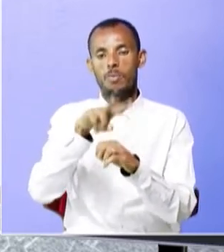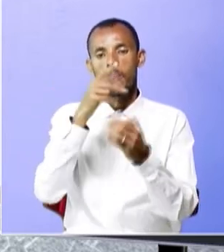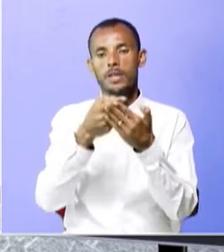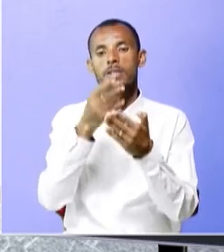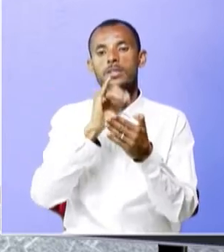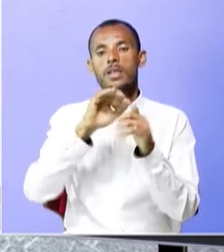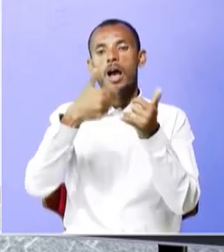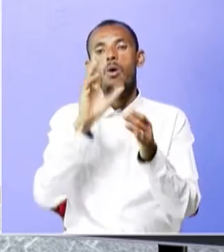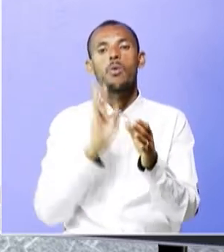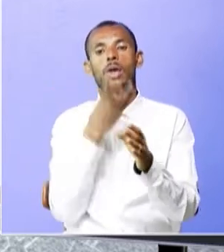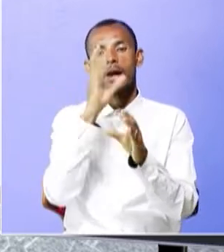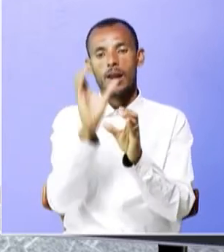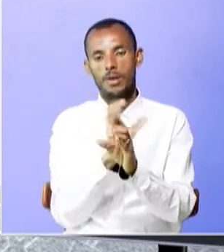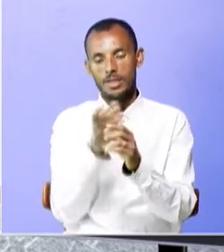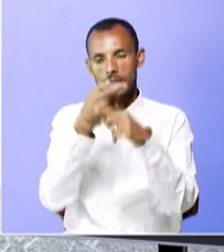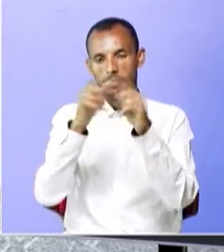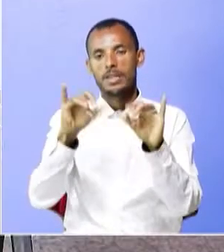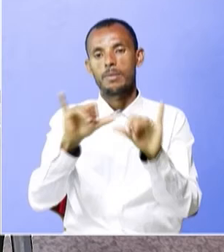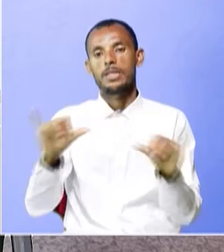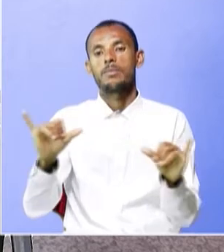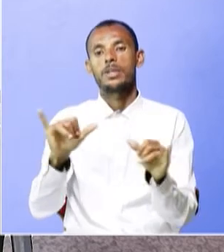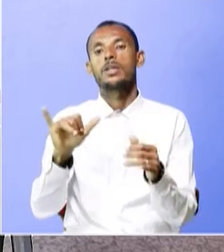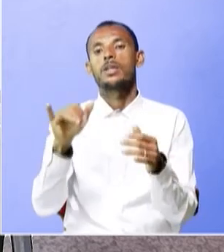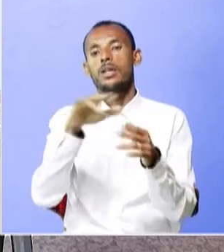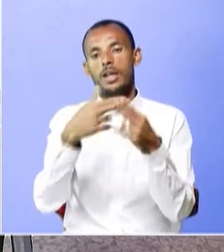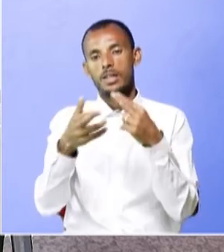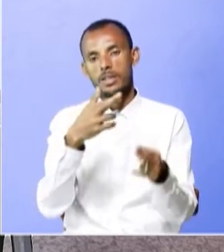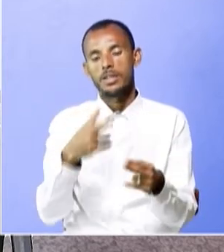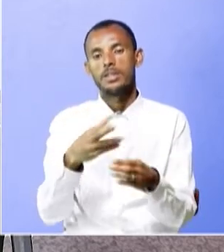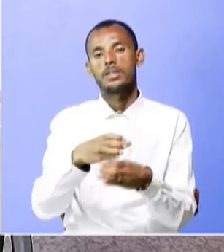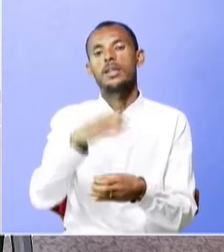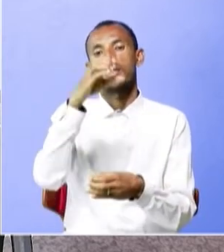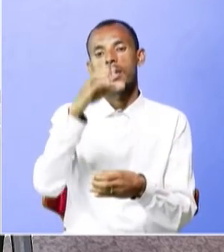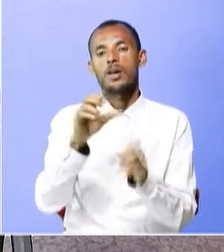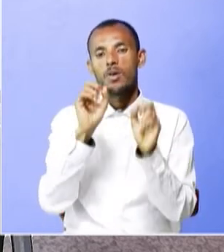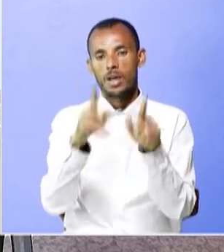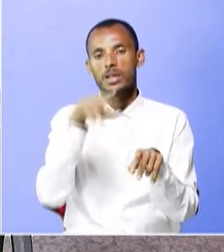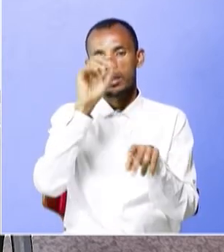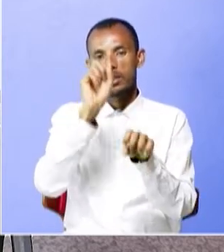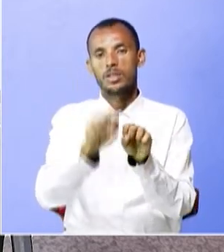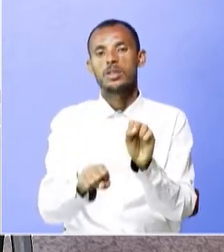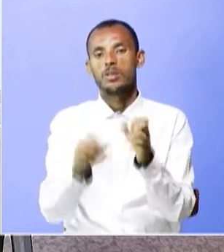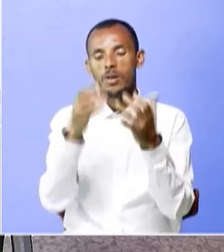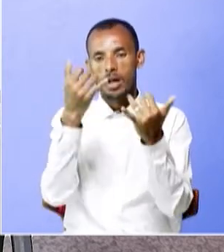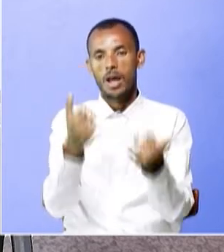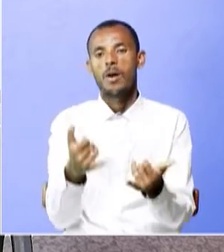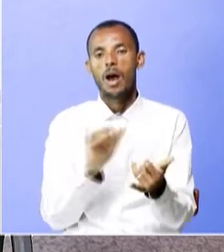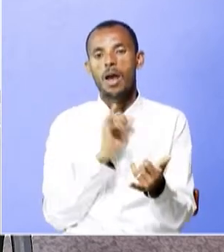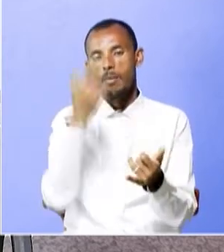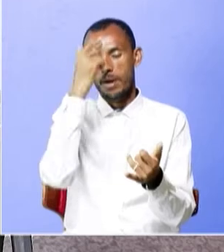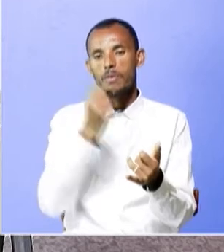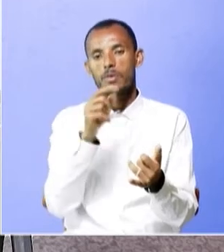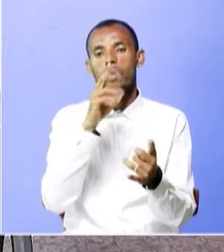is how we calculate the different measurements associated with a cylinder. Okay, so now I believe you